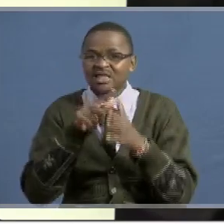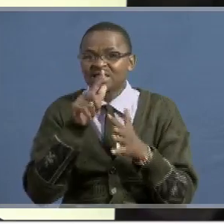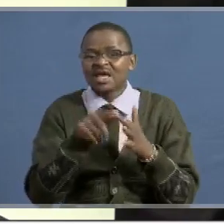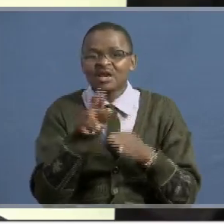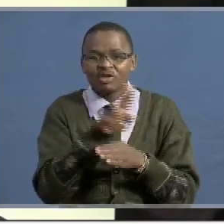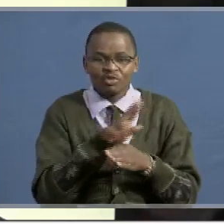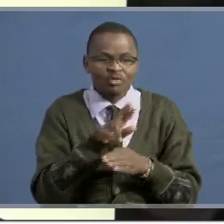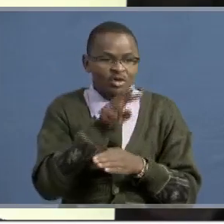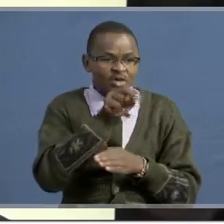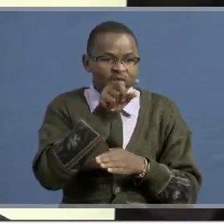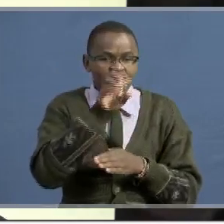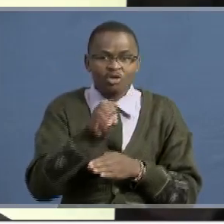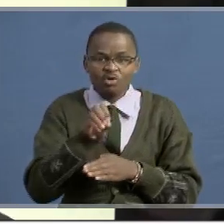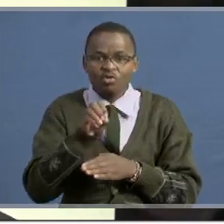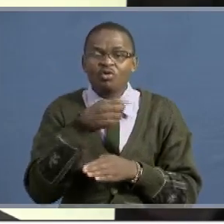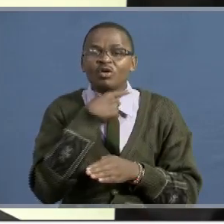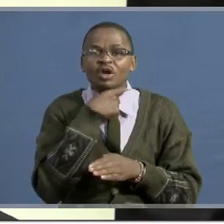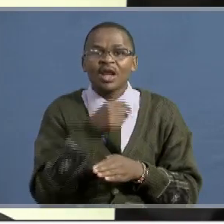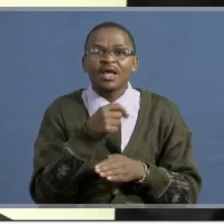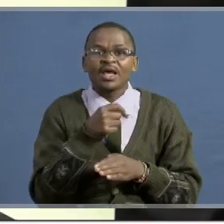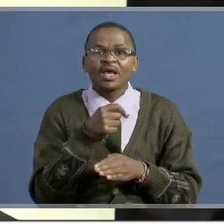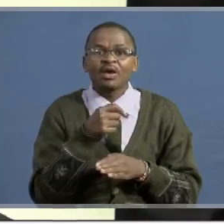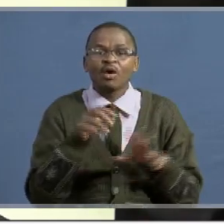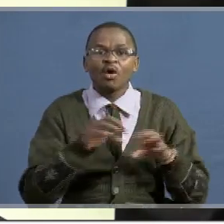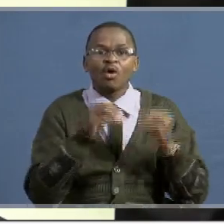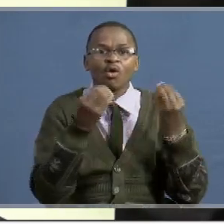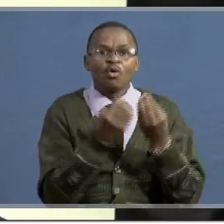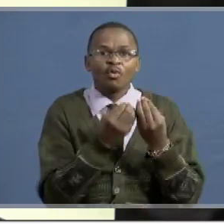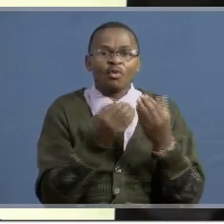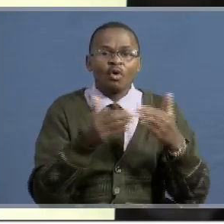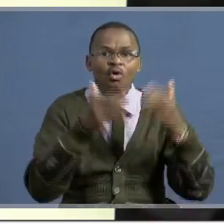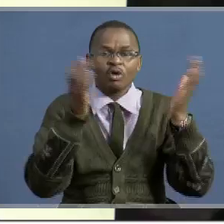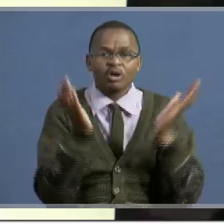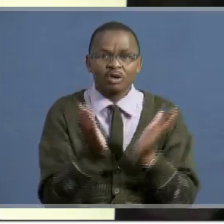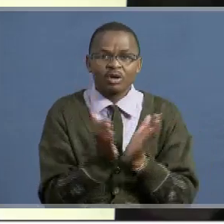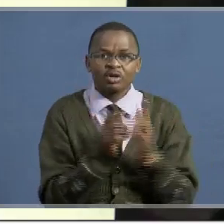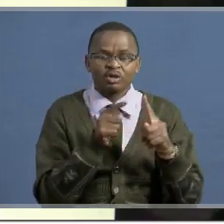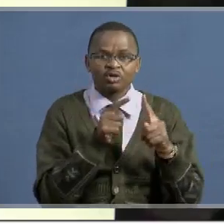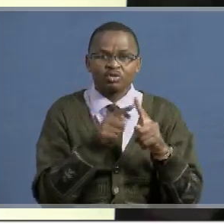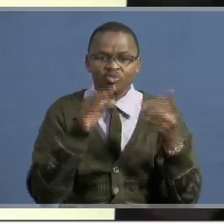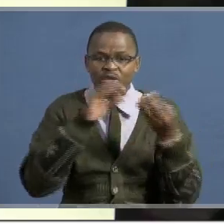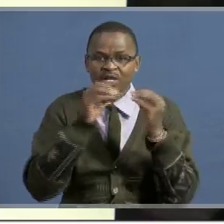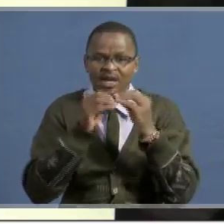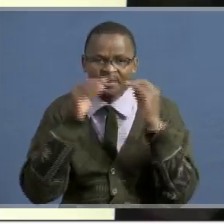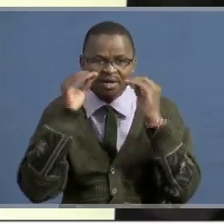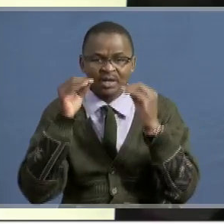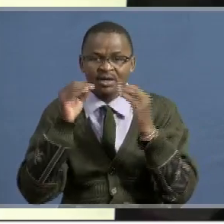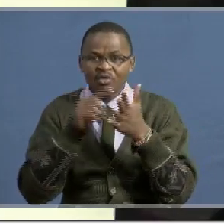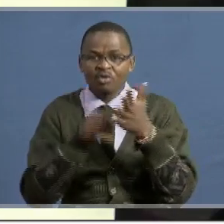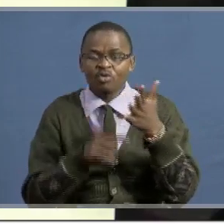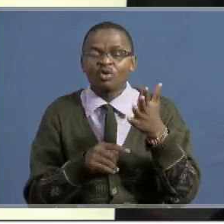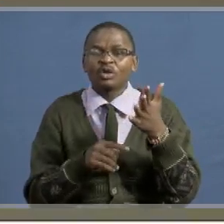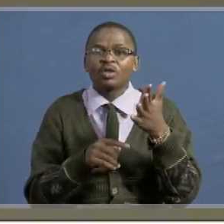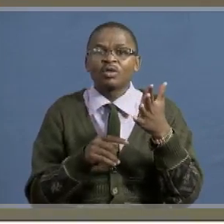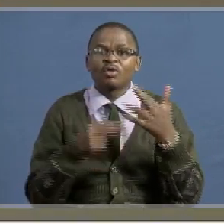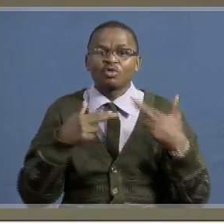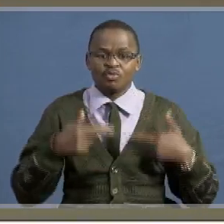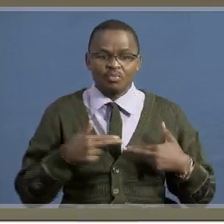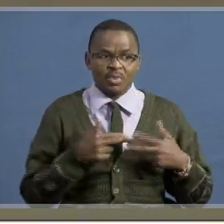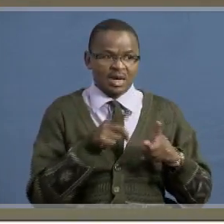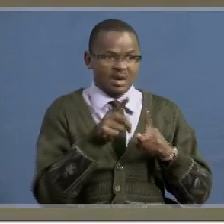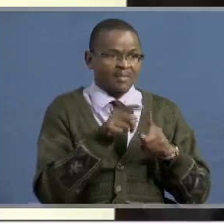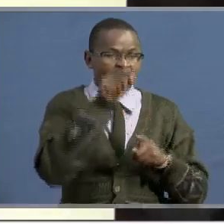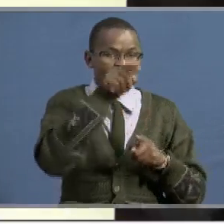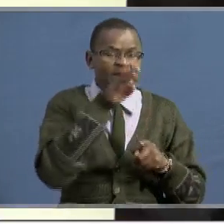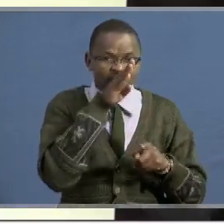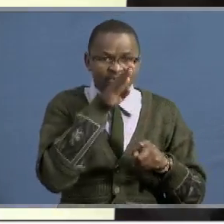using NGOs, you know, like faith-based organizations, community-based organizations, to actually create awareness on what human trafficking is. Human trafficking must